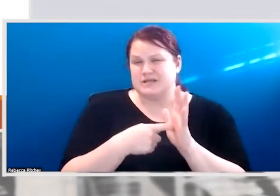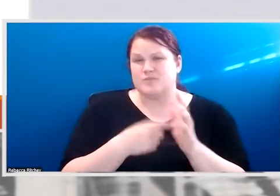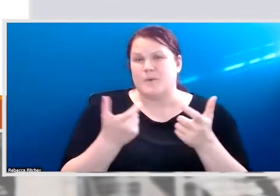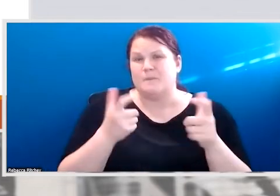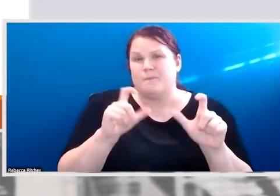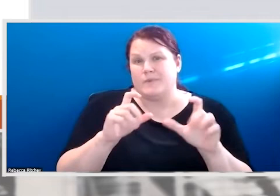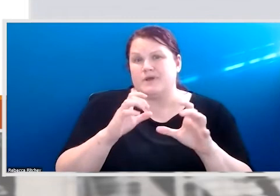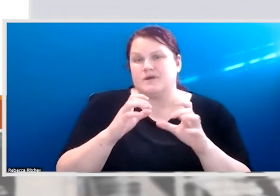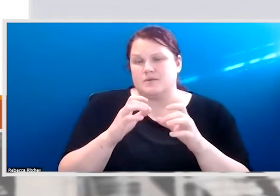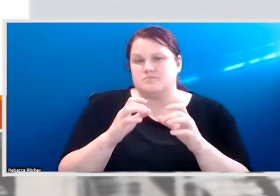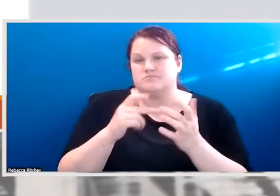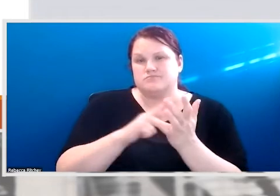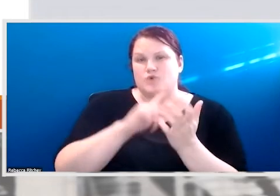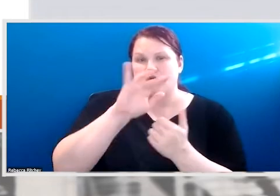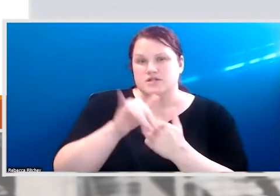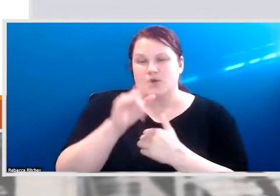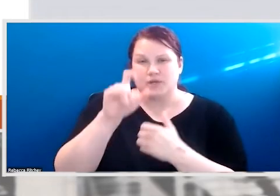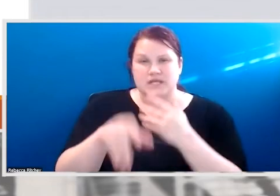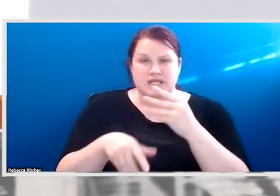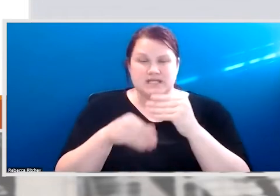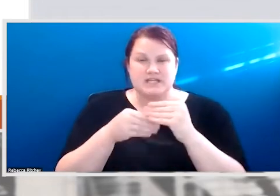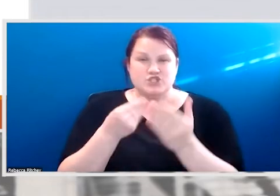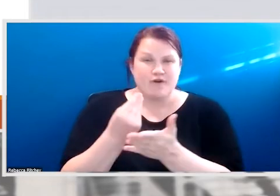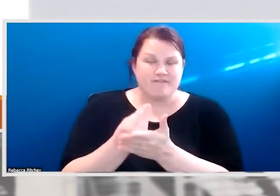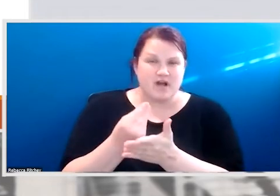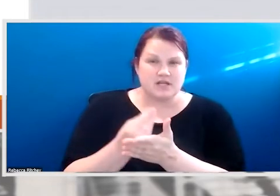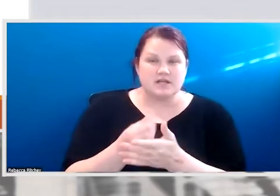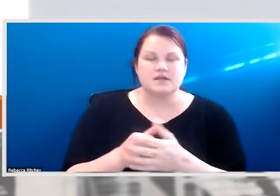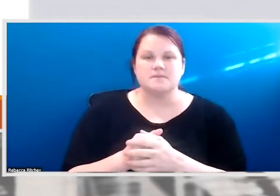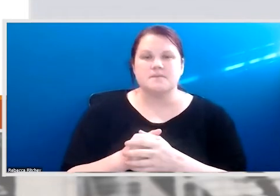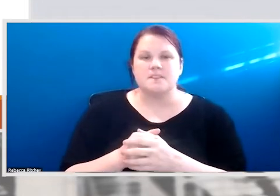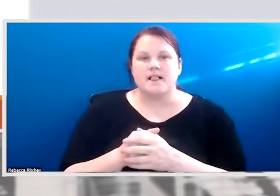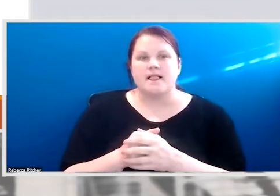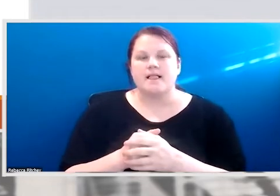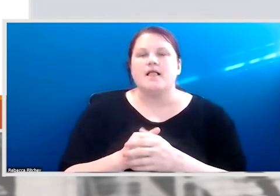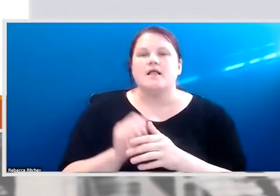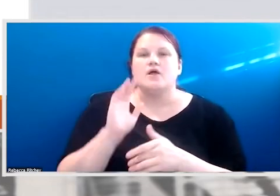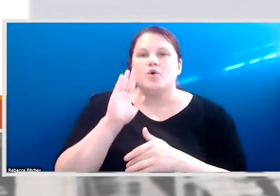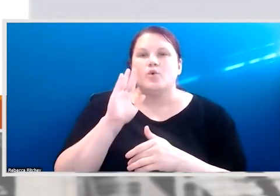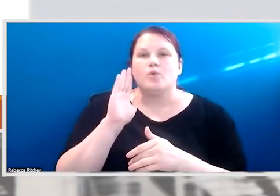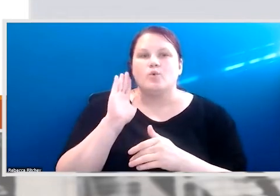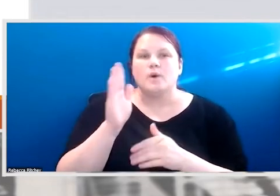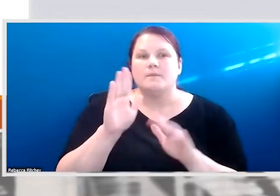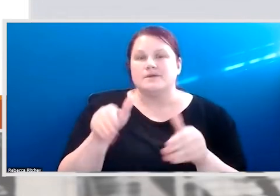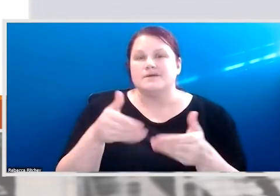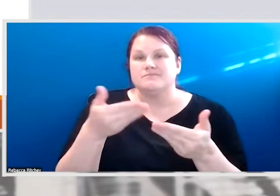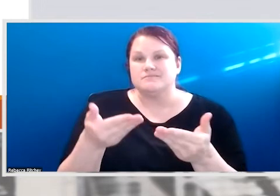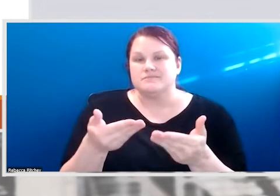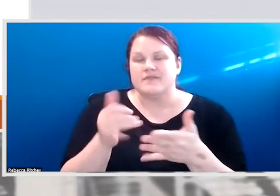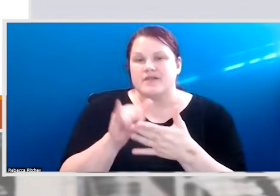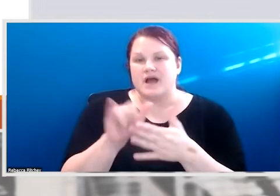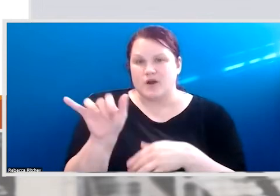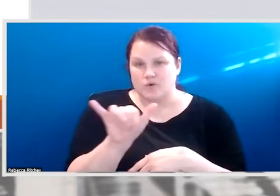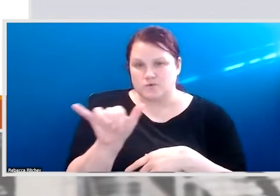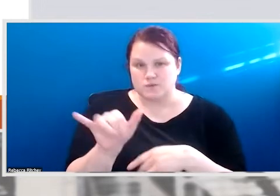know now that we're going to be needing additional funding, and so we're going to be putting forth those as